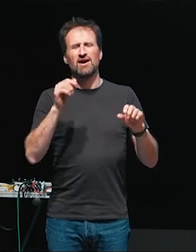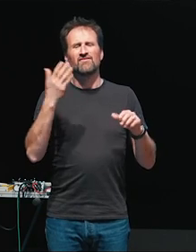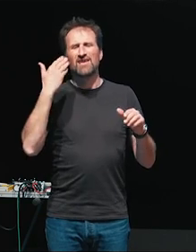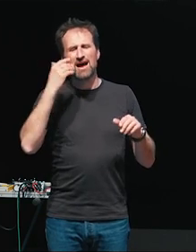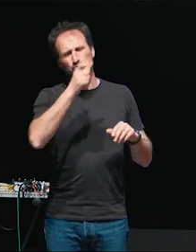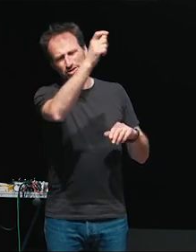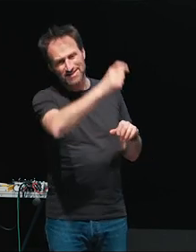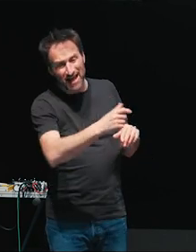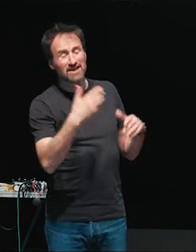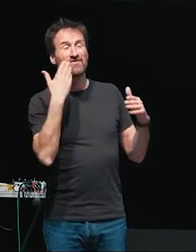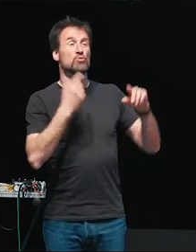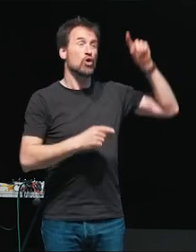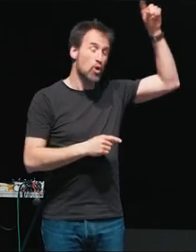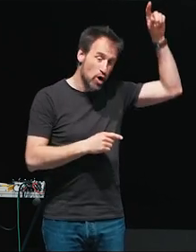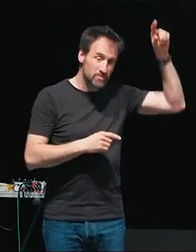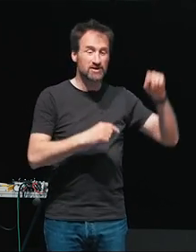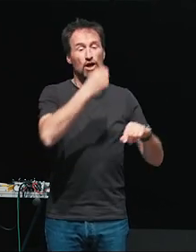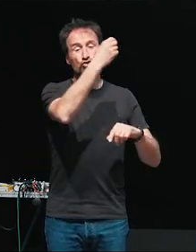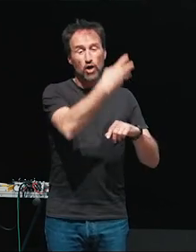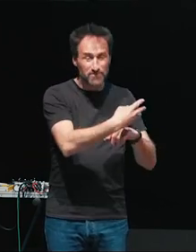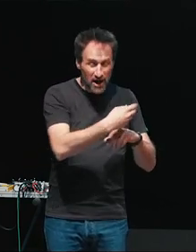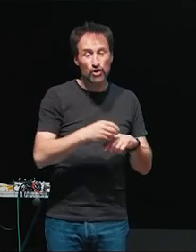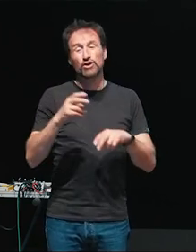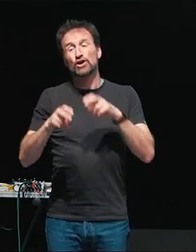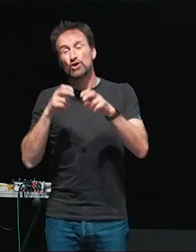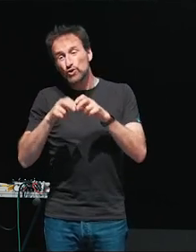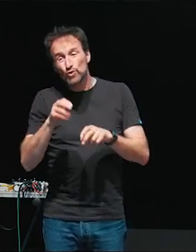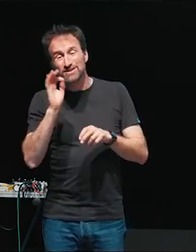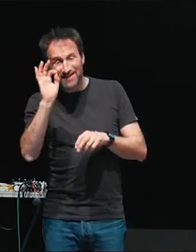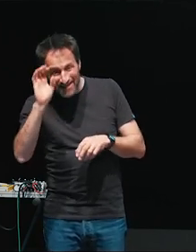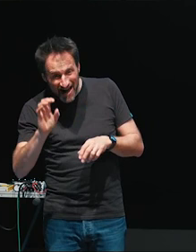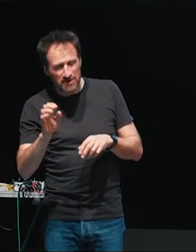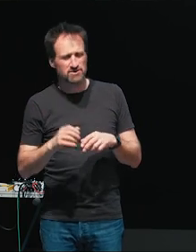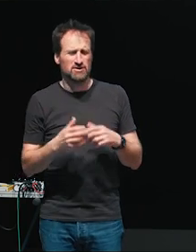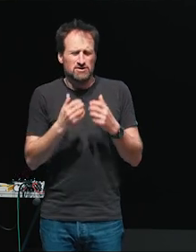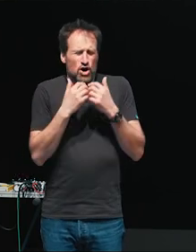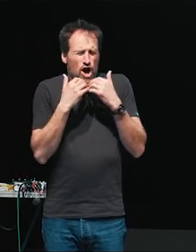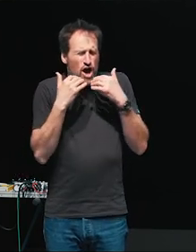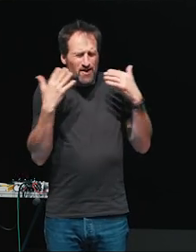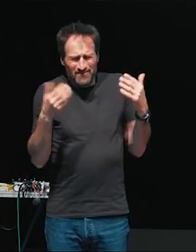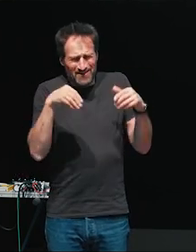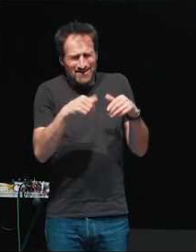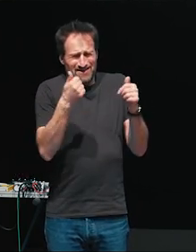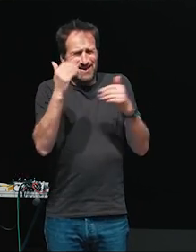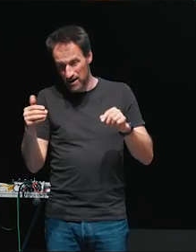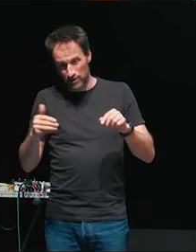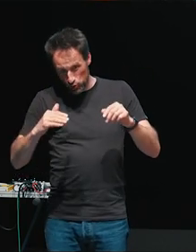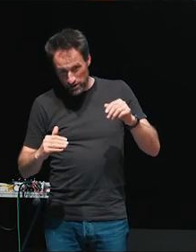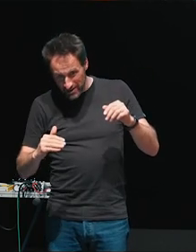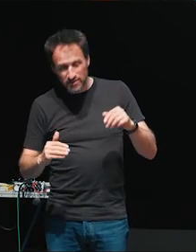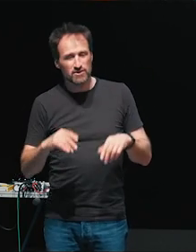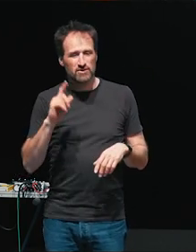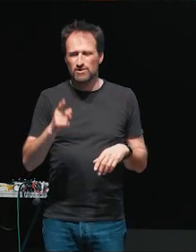bar, another drop-down, user details. So many things happening in this one small UI. You would not call it clean.